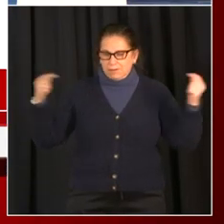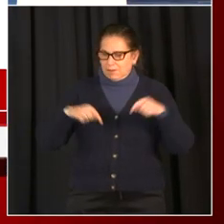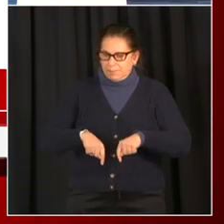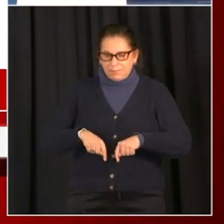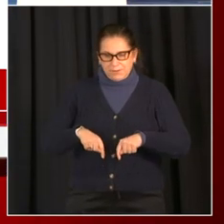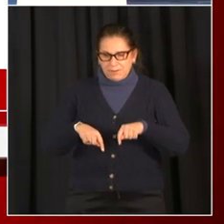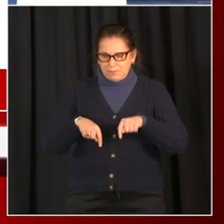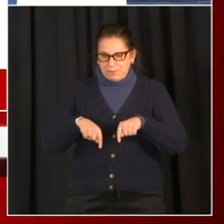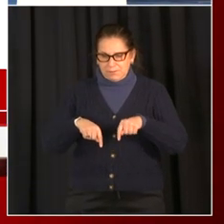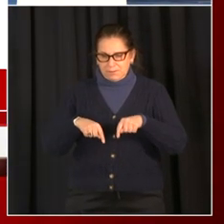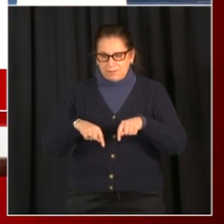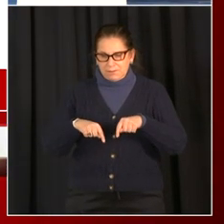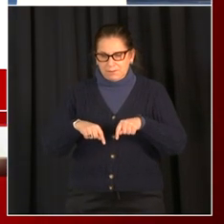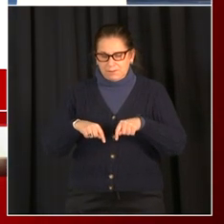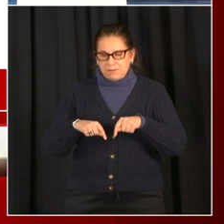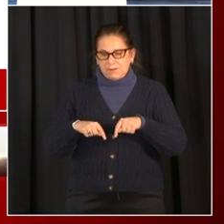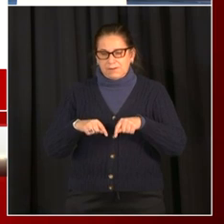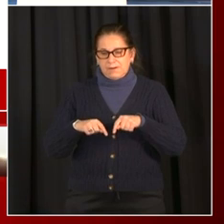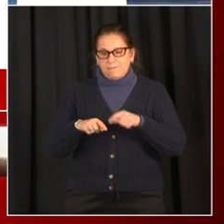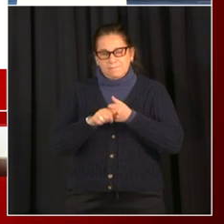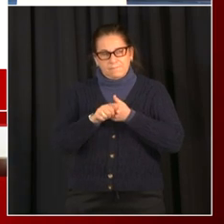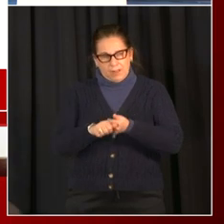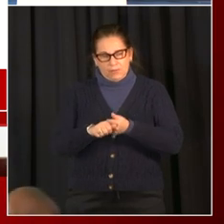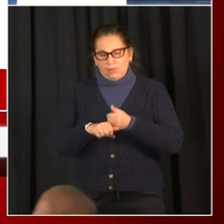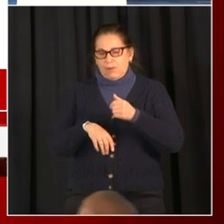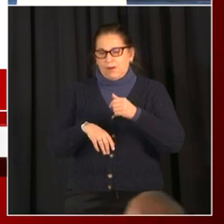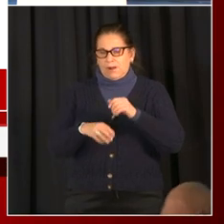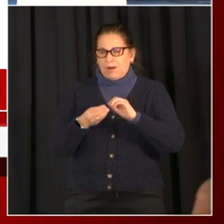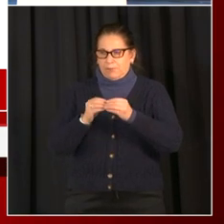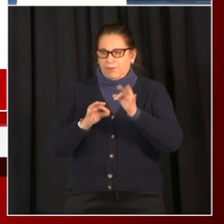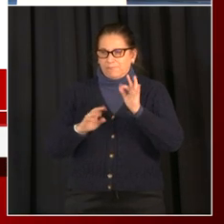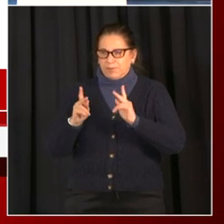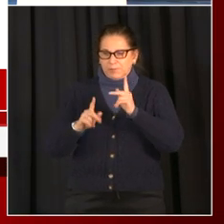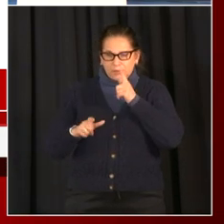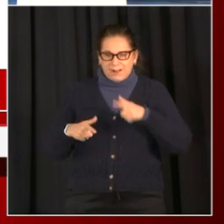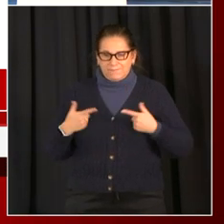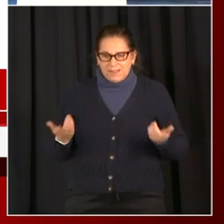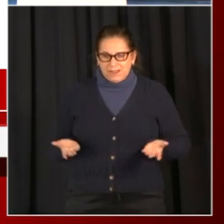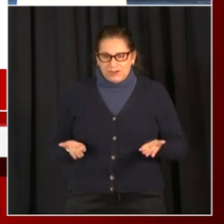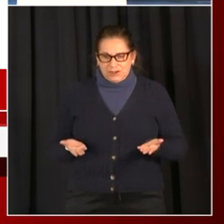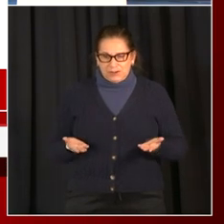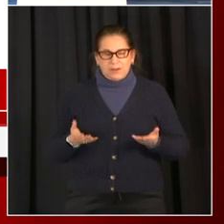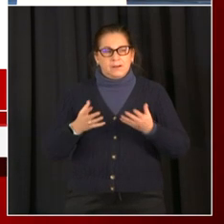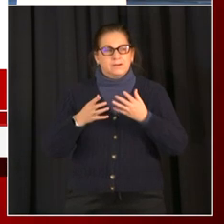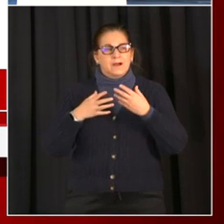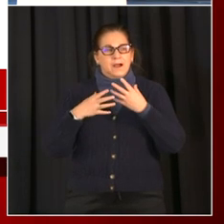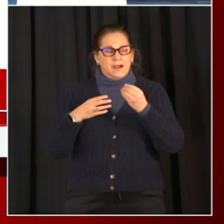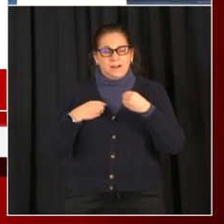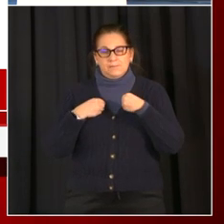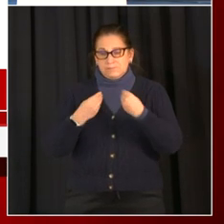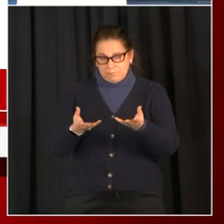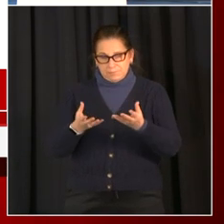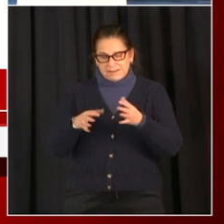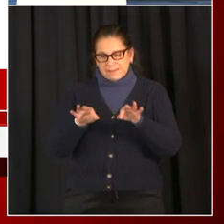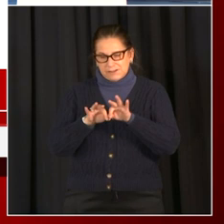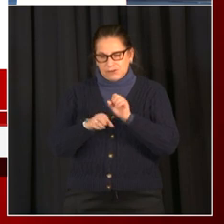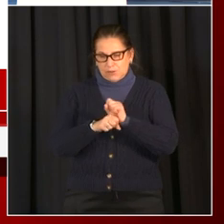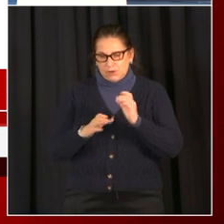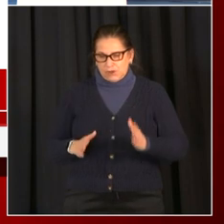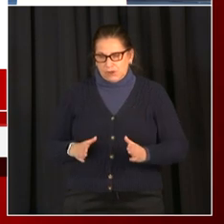on workforce, our healthcare workforce, as well as our essential workforce, essential services workforce. So we